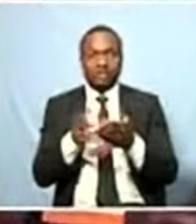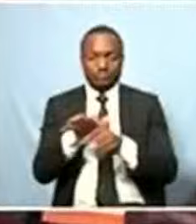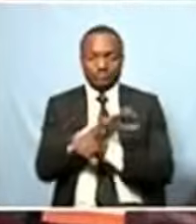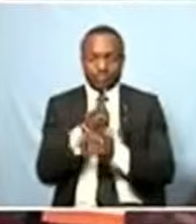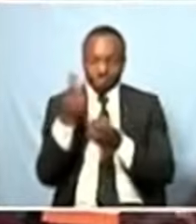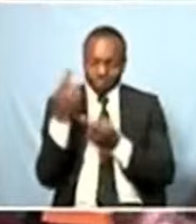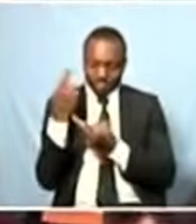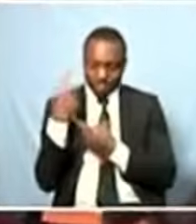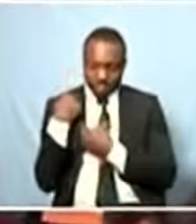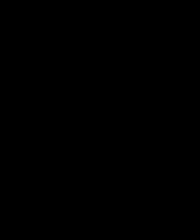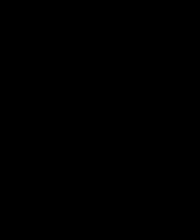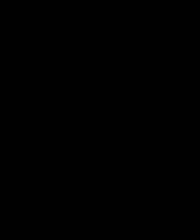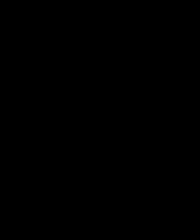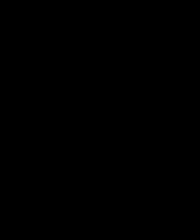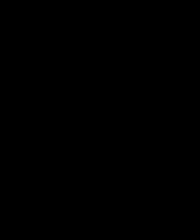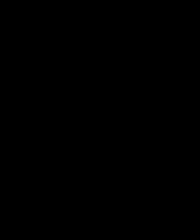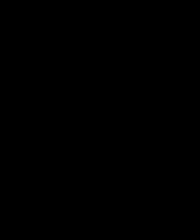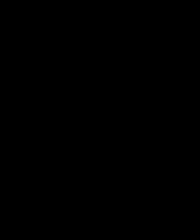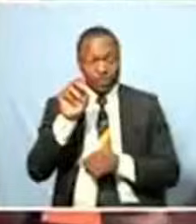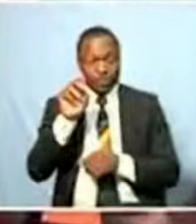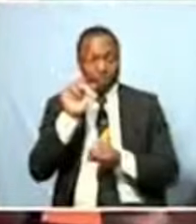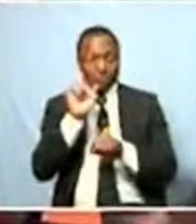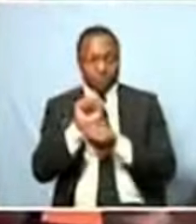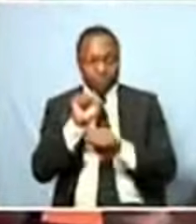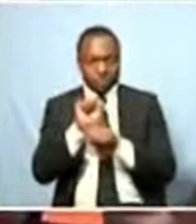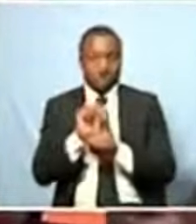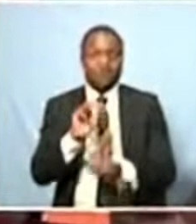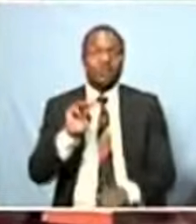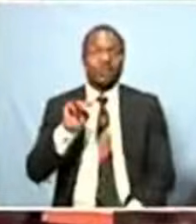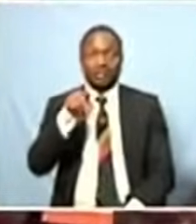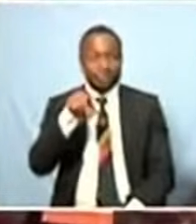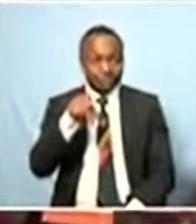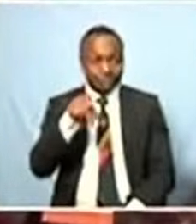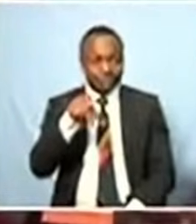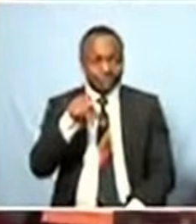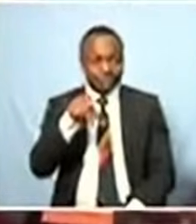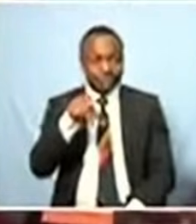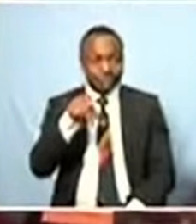responsibility that I will serve as a member of parliament with